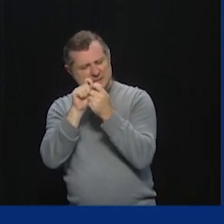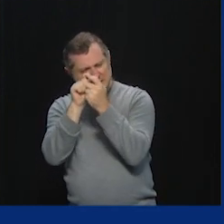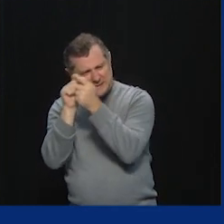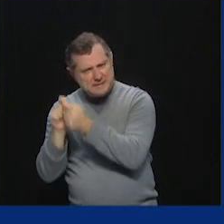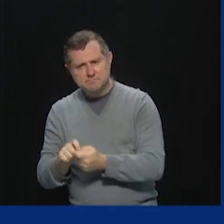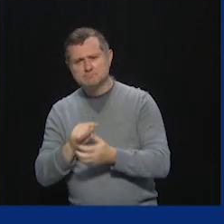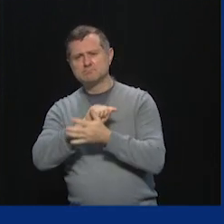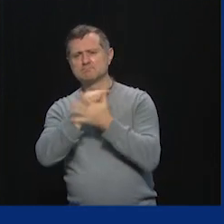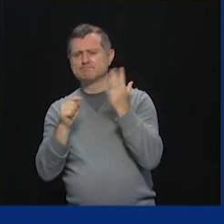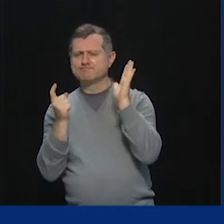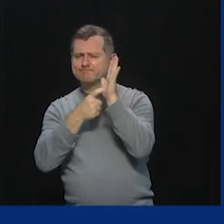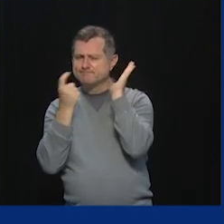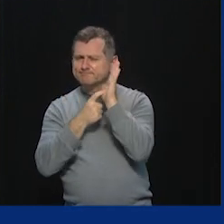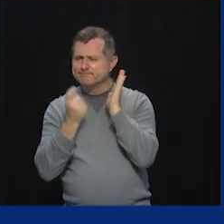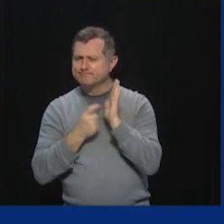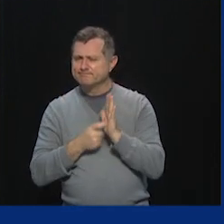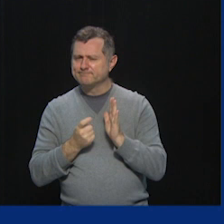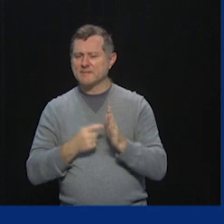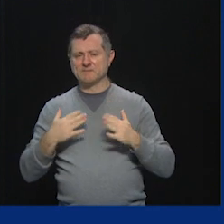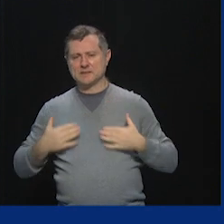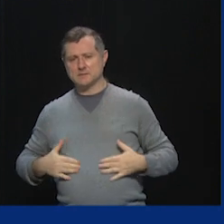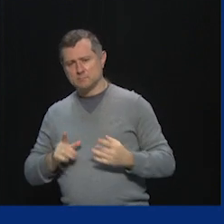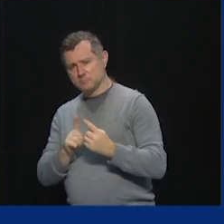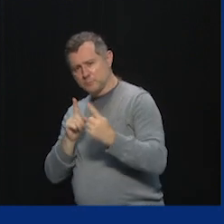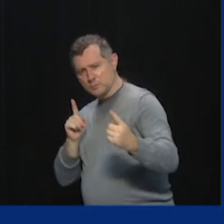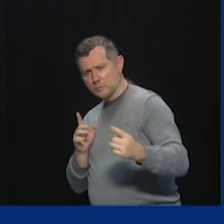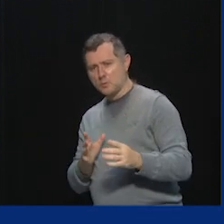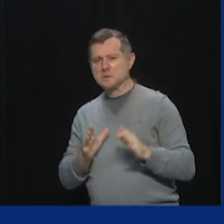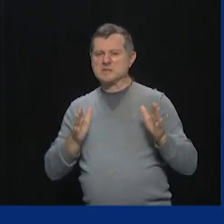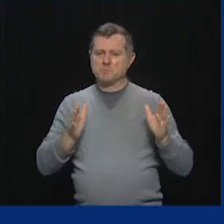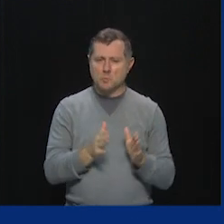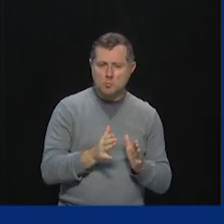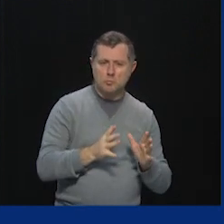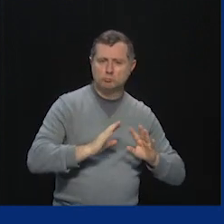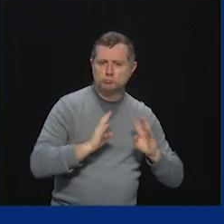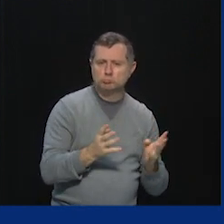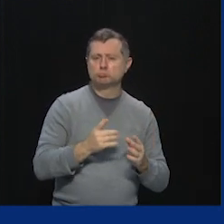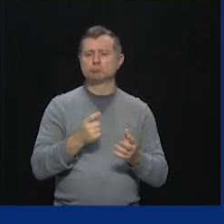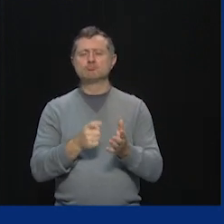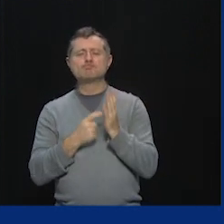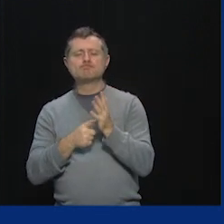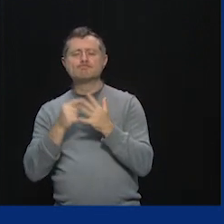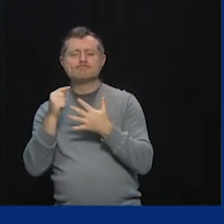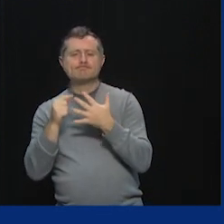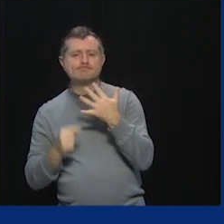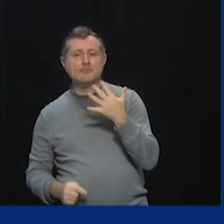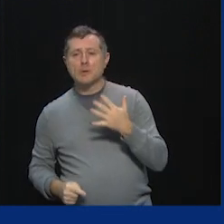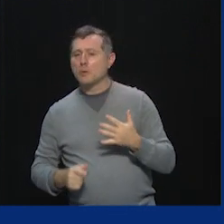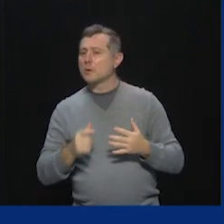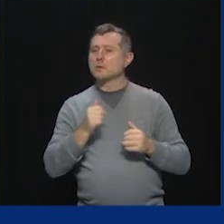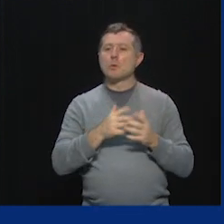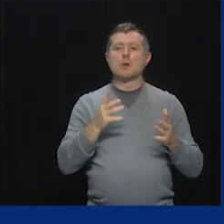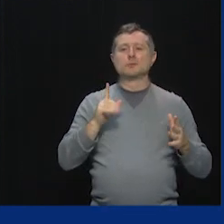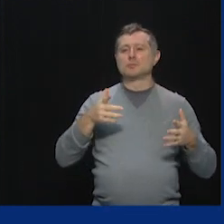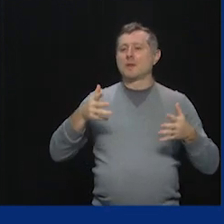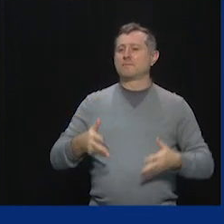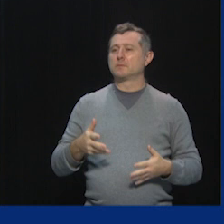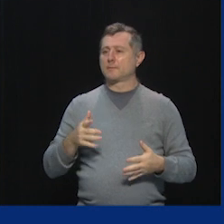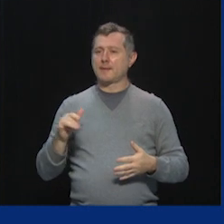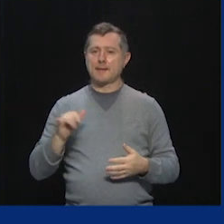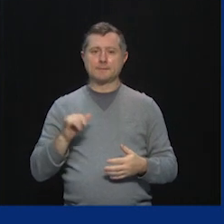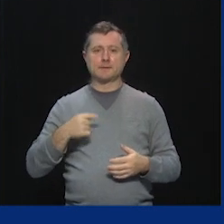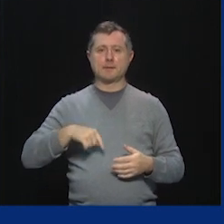and quarantine protocols, helping them know. I've heard this from school superintendents. They say, don't leave all this to us. We are educators. We're not